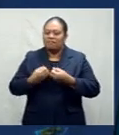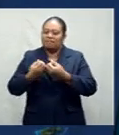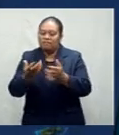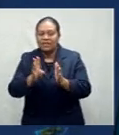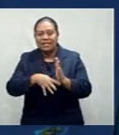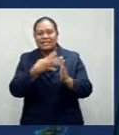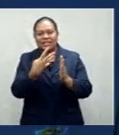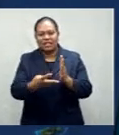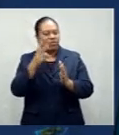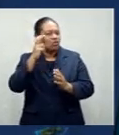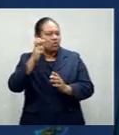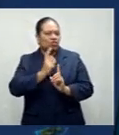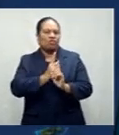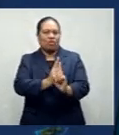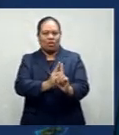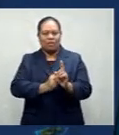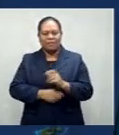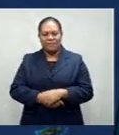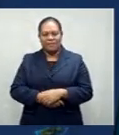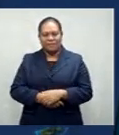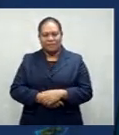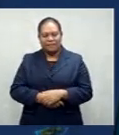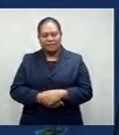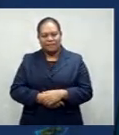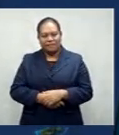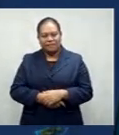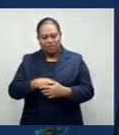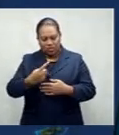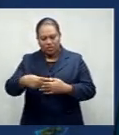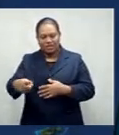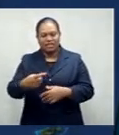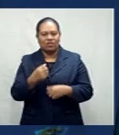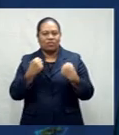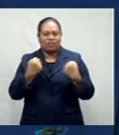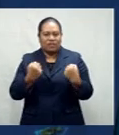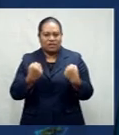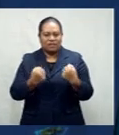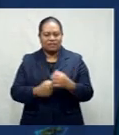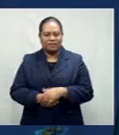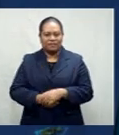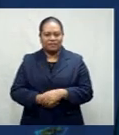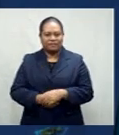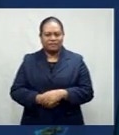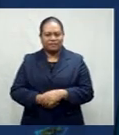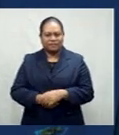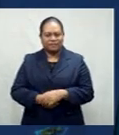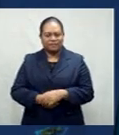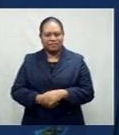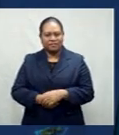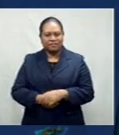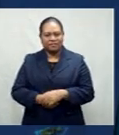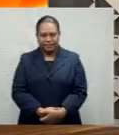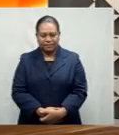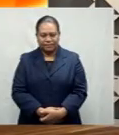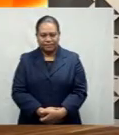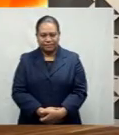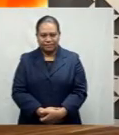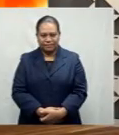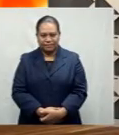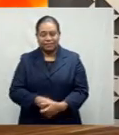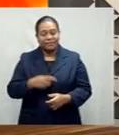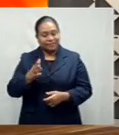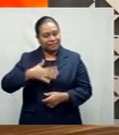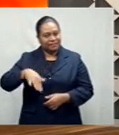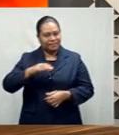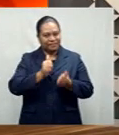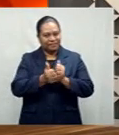schedules to follow, to keep them fit and in preparation for the tournament. That's